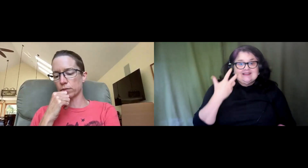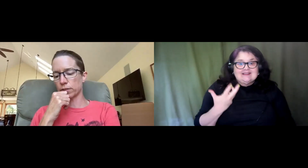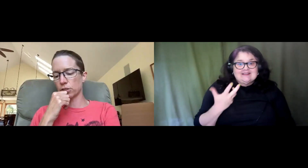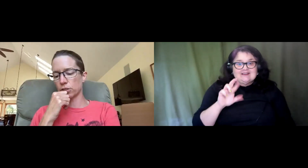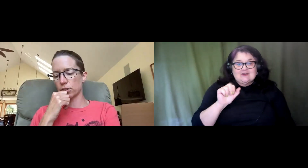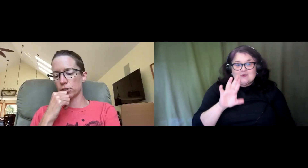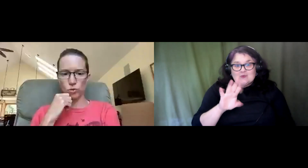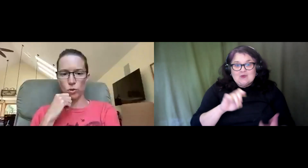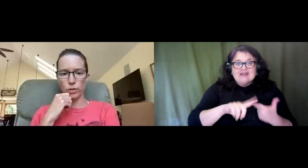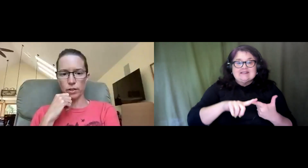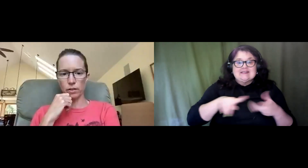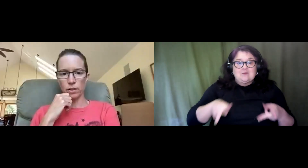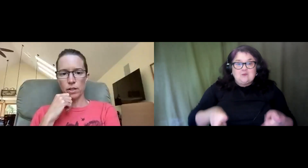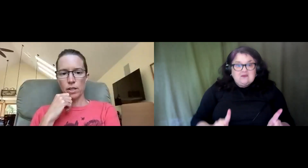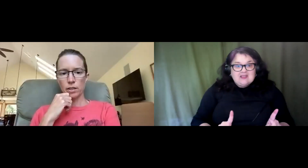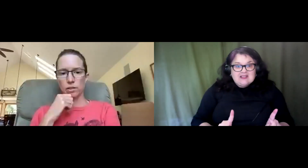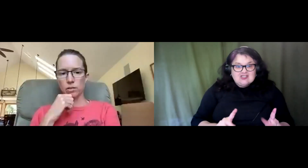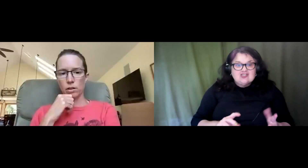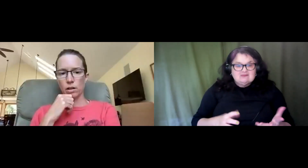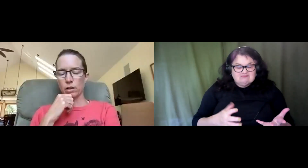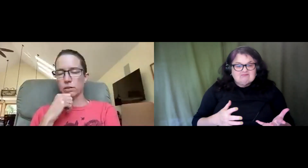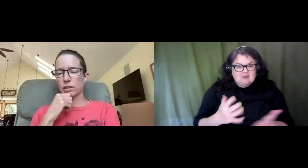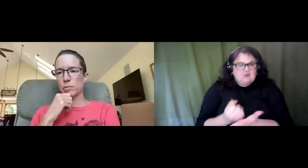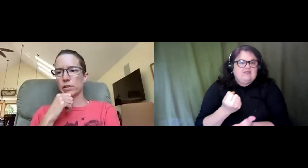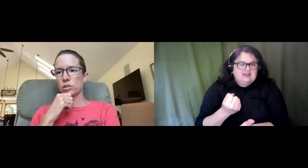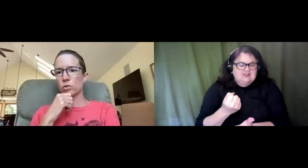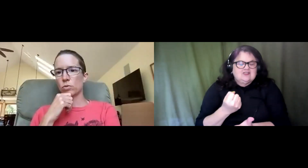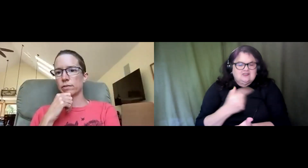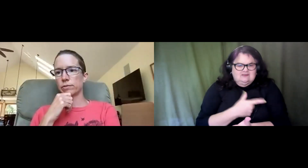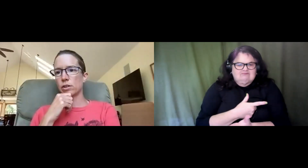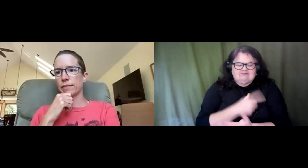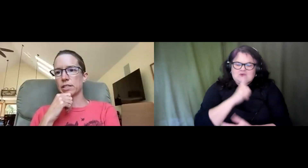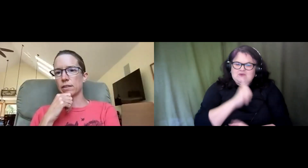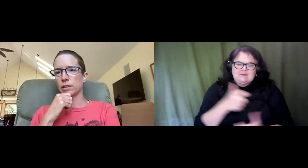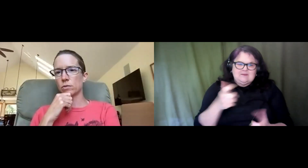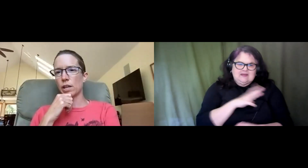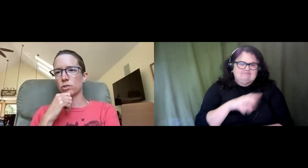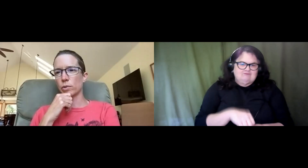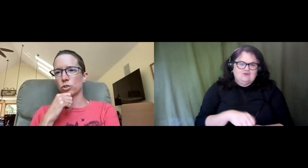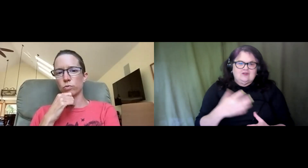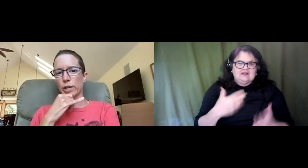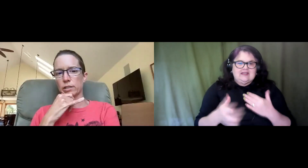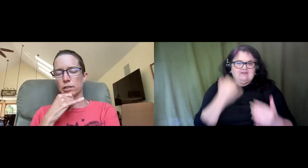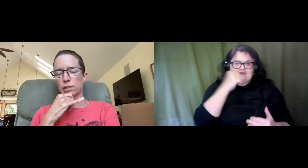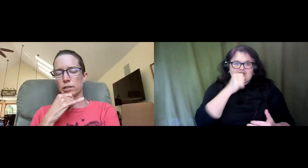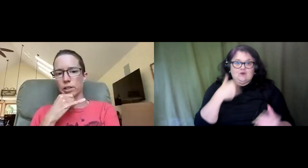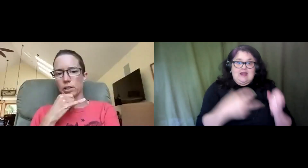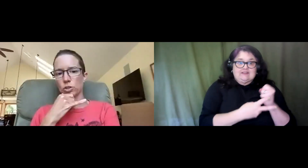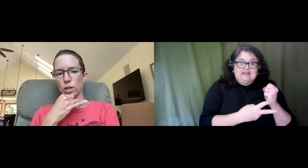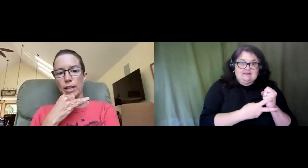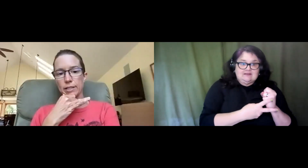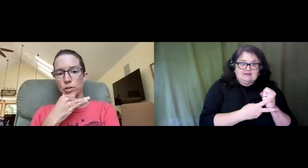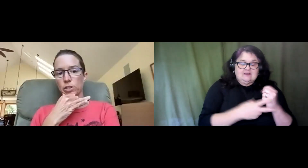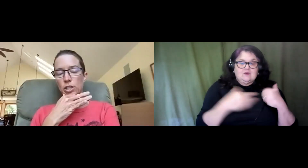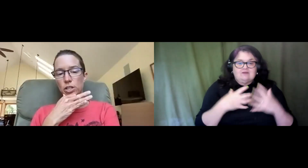and privilege plays a huge role here, that there are some of us who, even if we don't have savings, we have so much race privilege